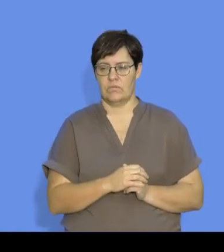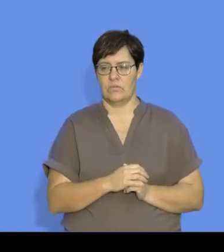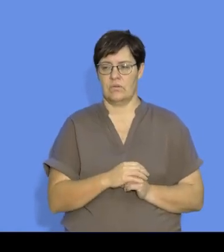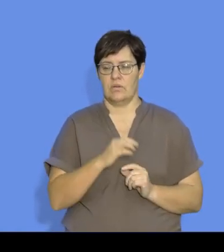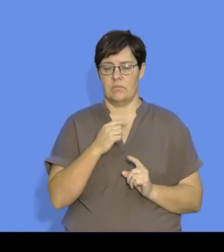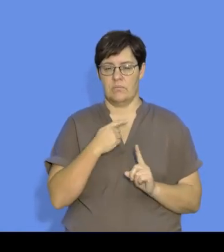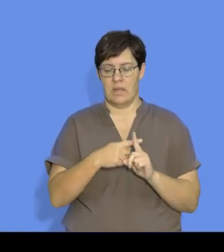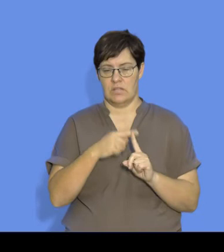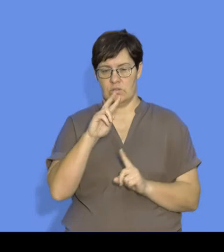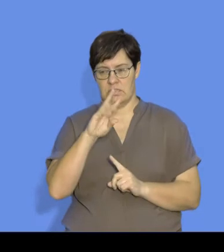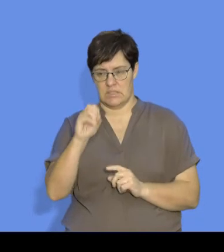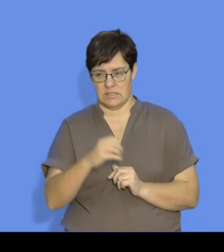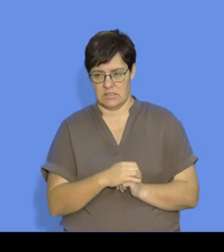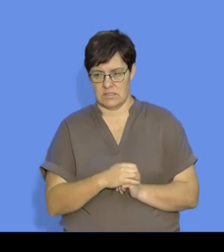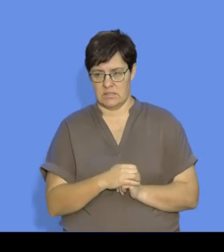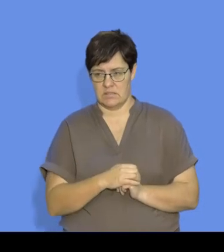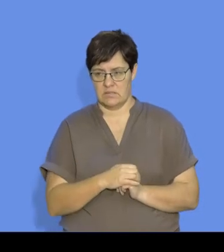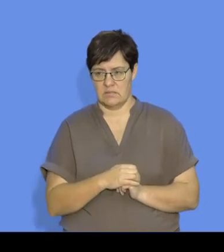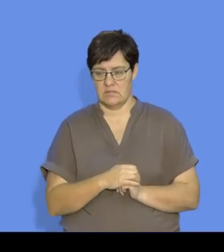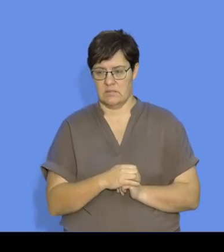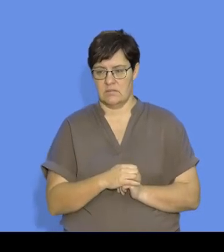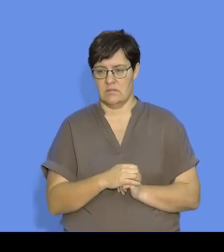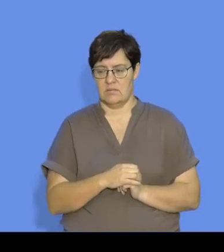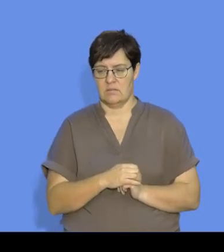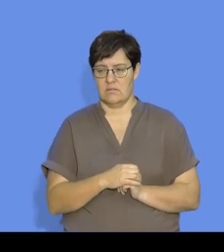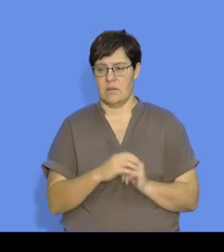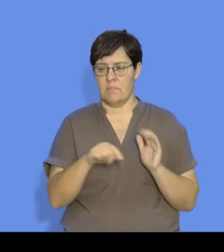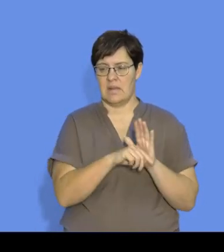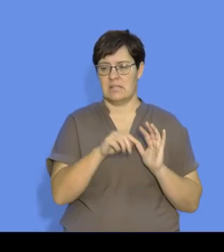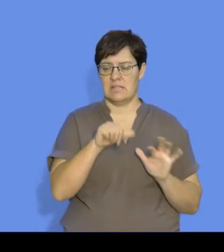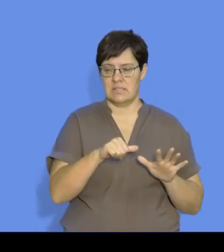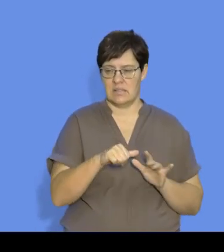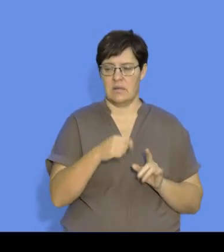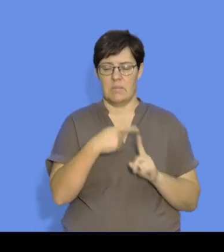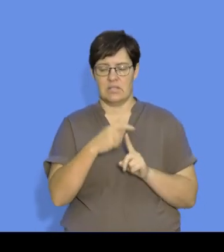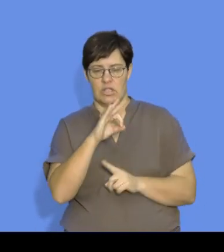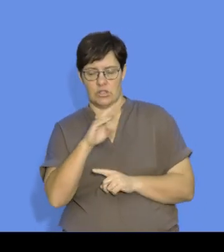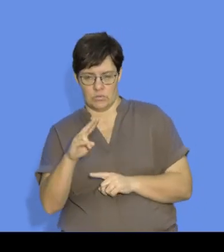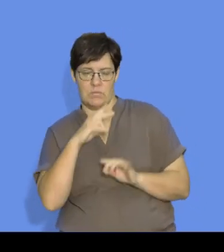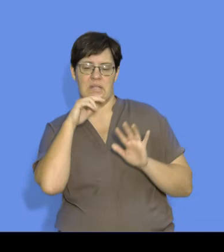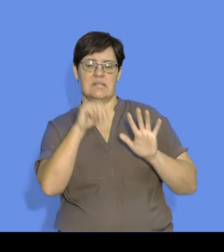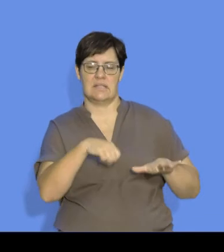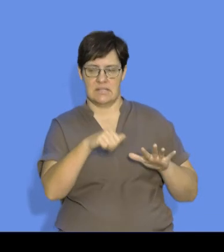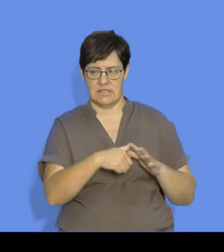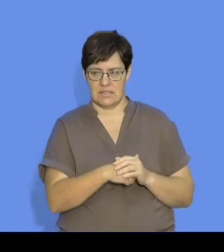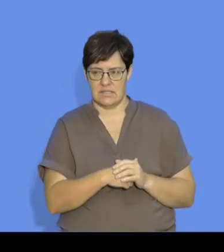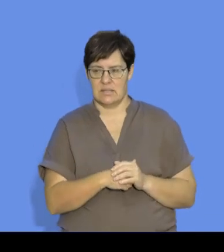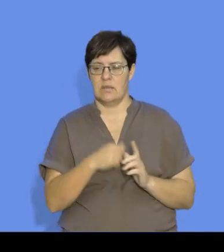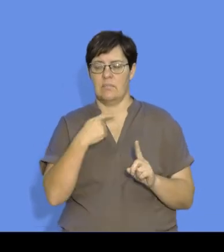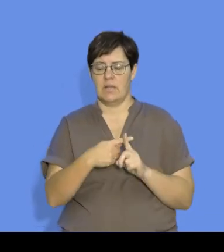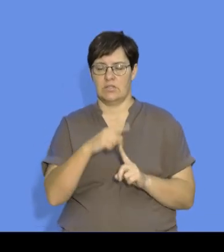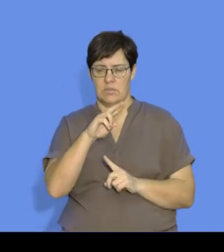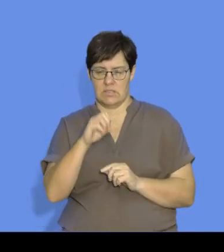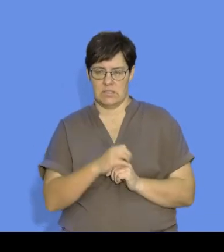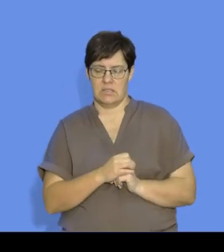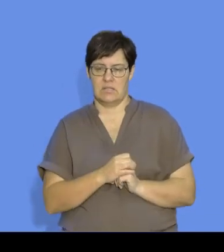32 and plus 20. Minus 16 plus 32 we know is 16